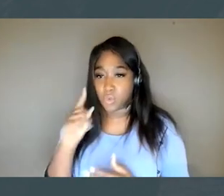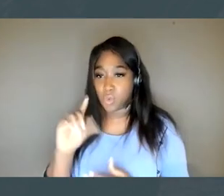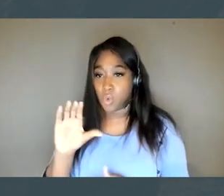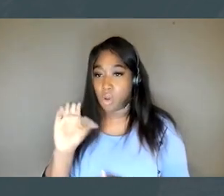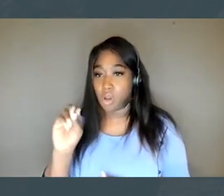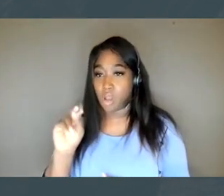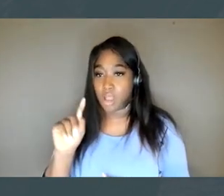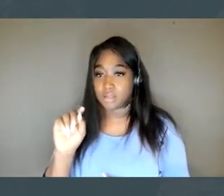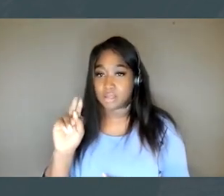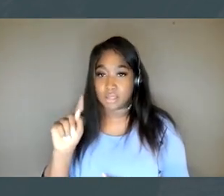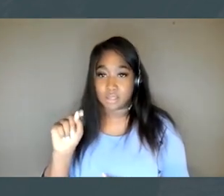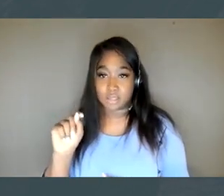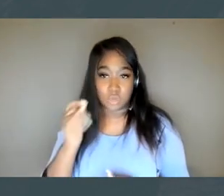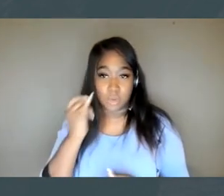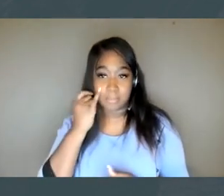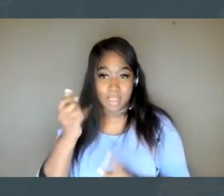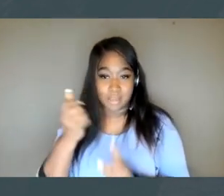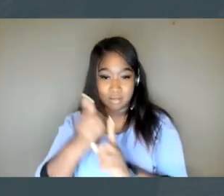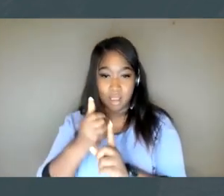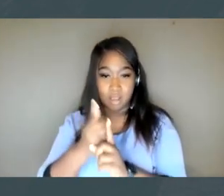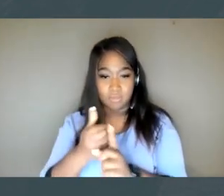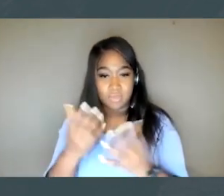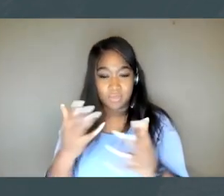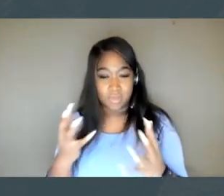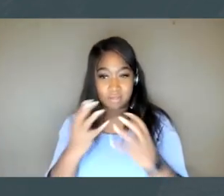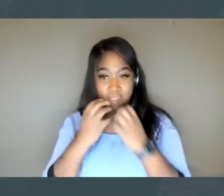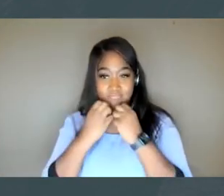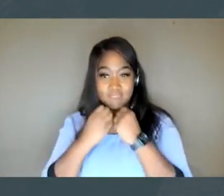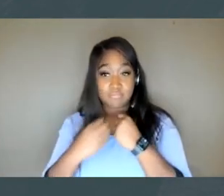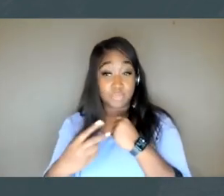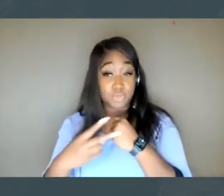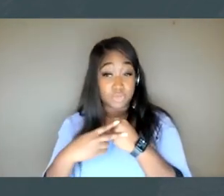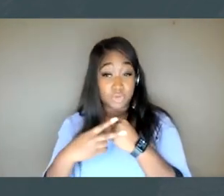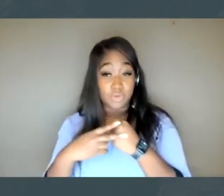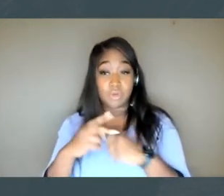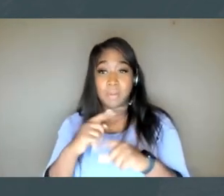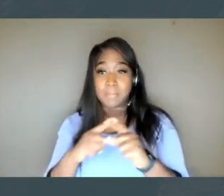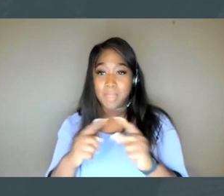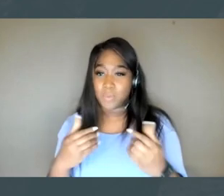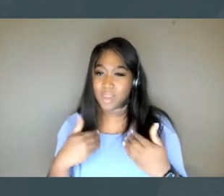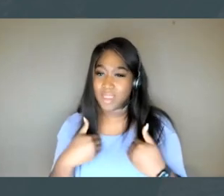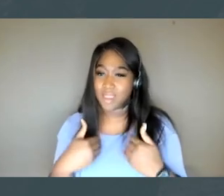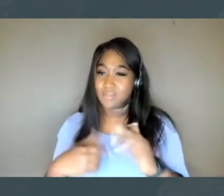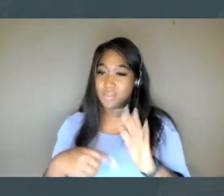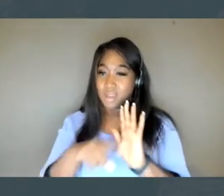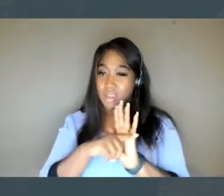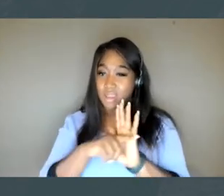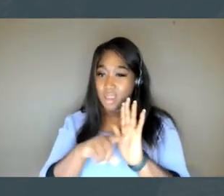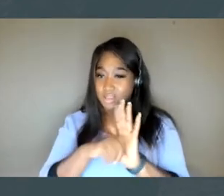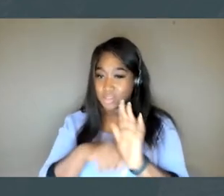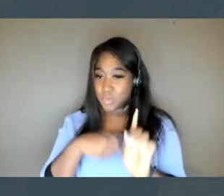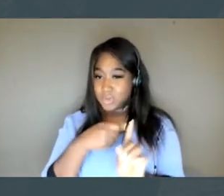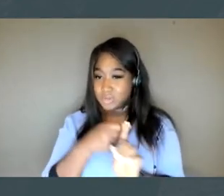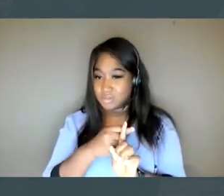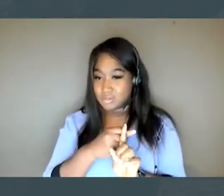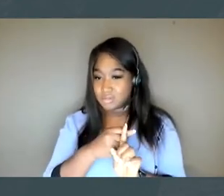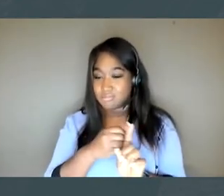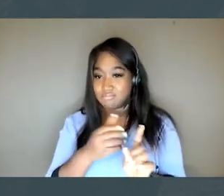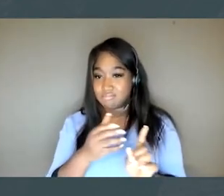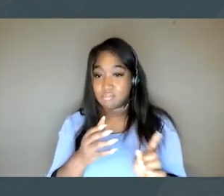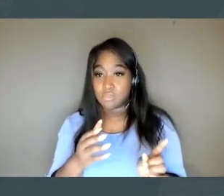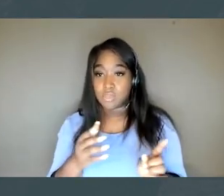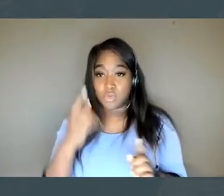preserved, but there have been consequences to this displacement